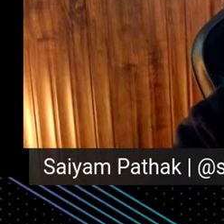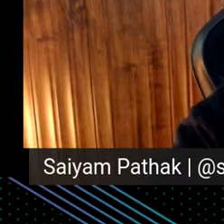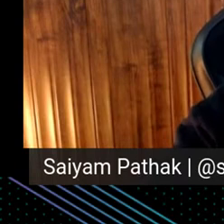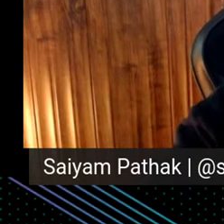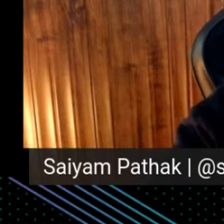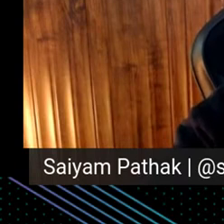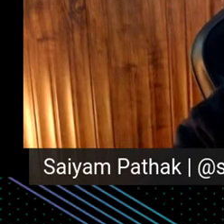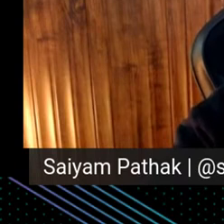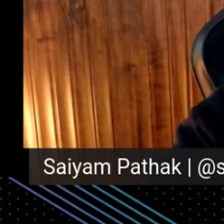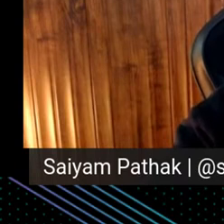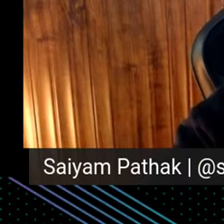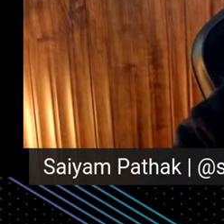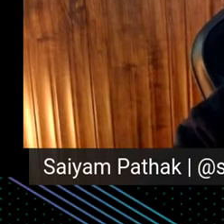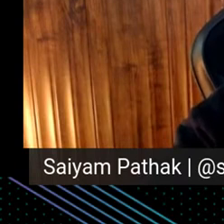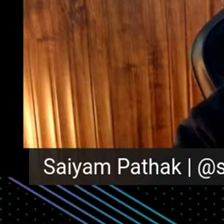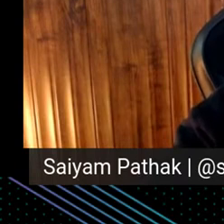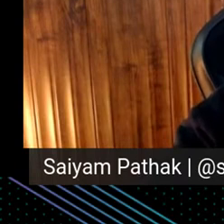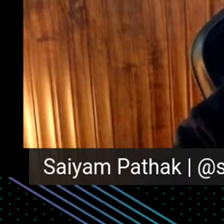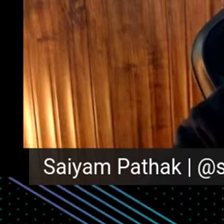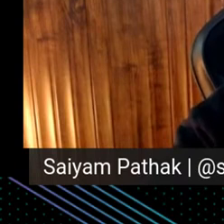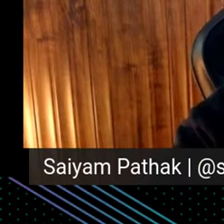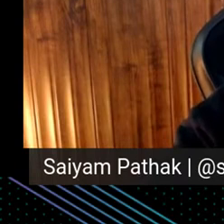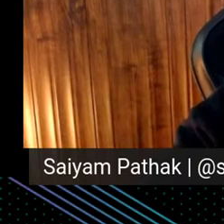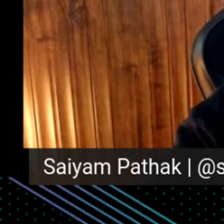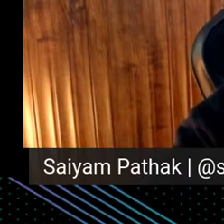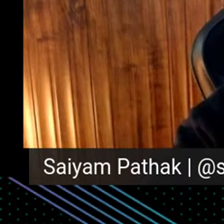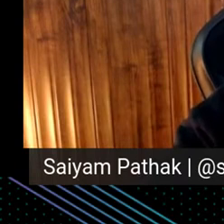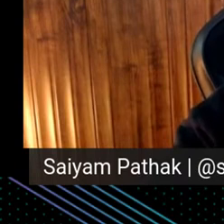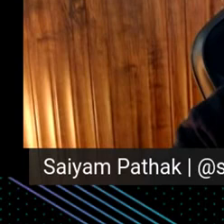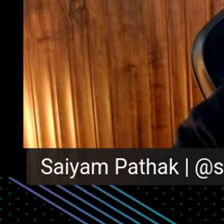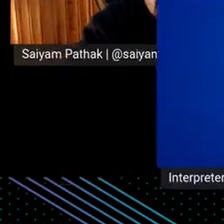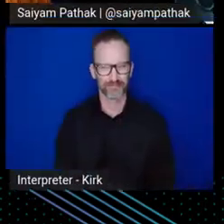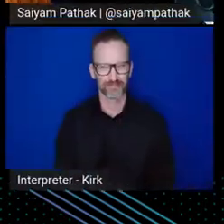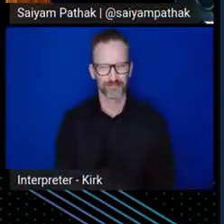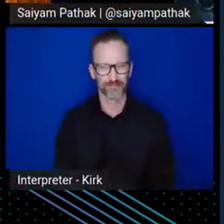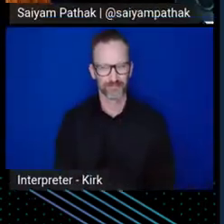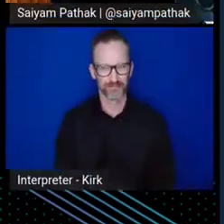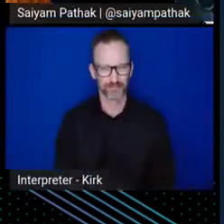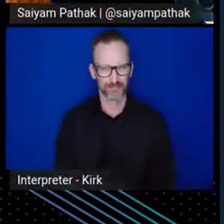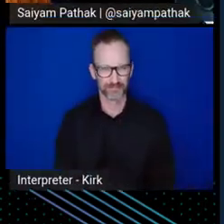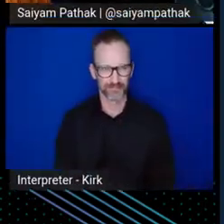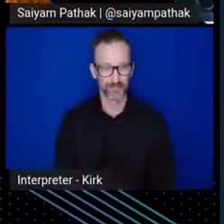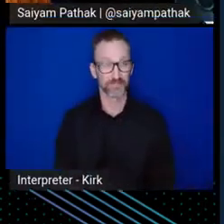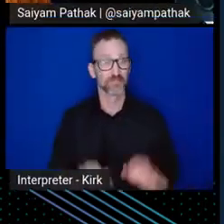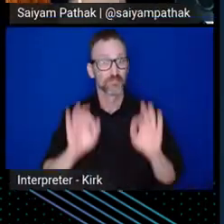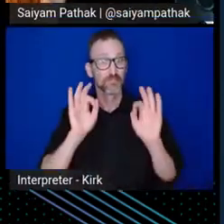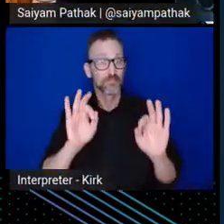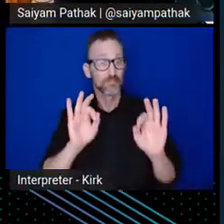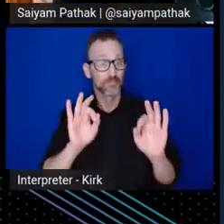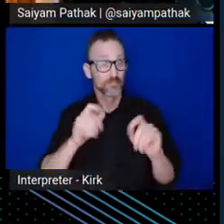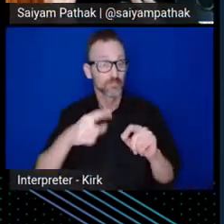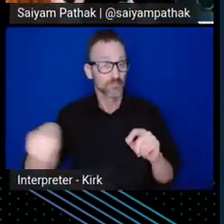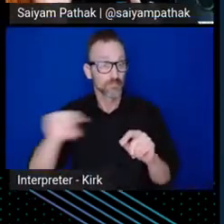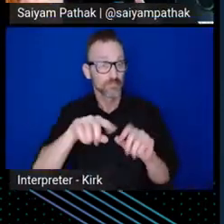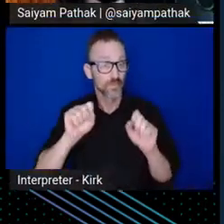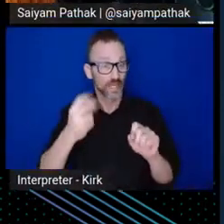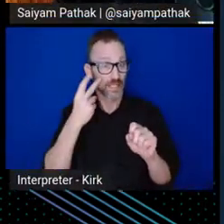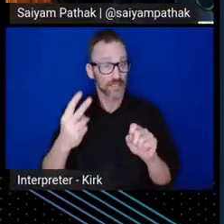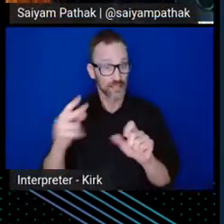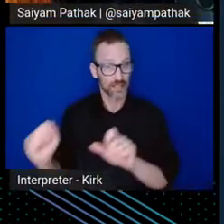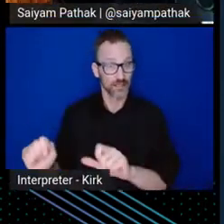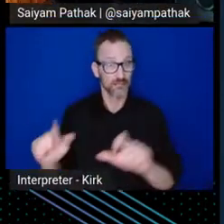screen. And here we are. So I hope you are able to see the